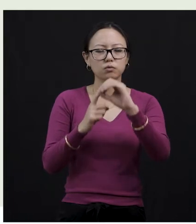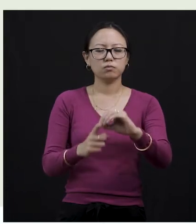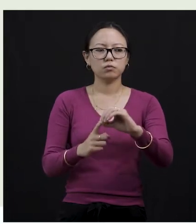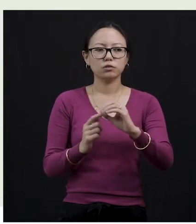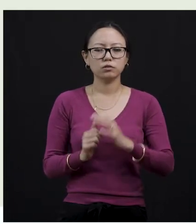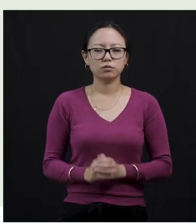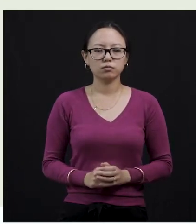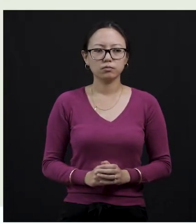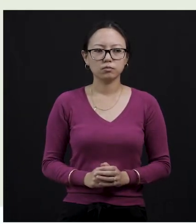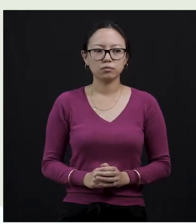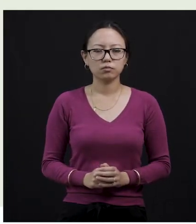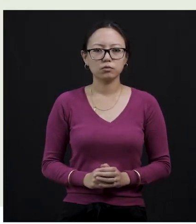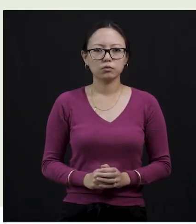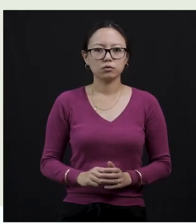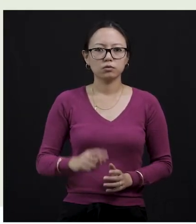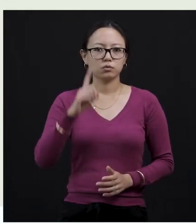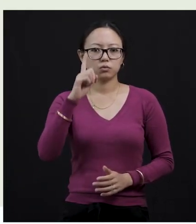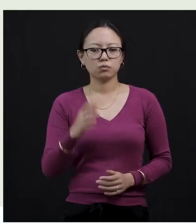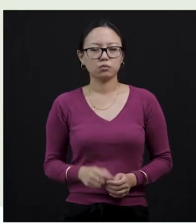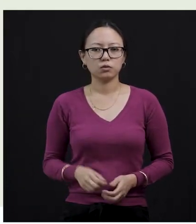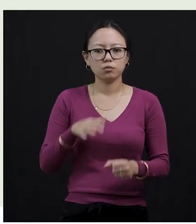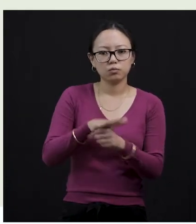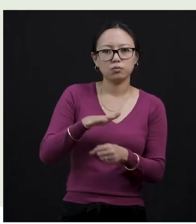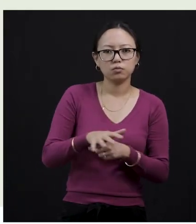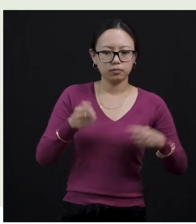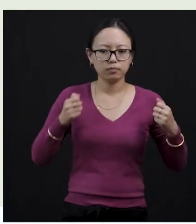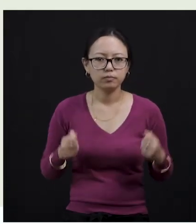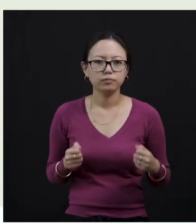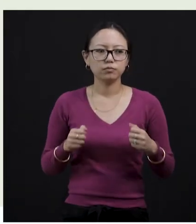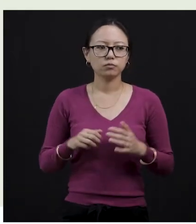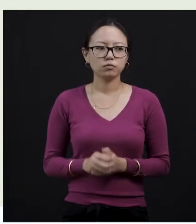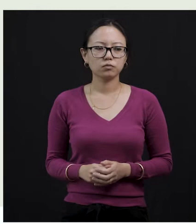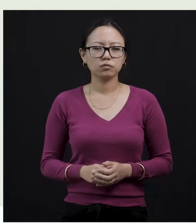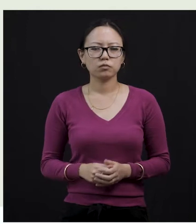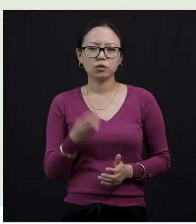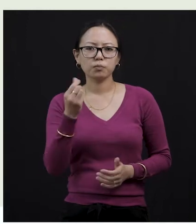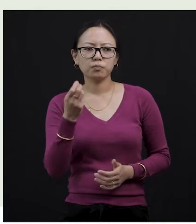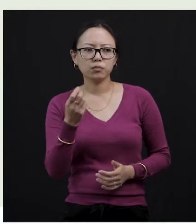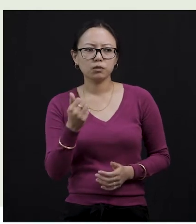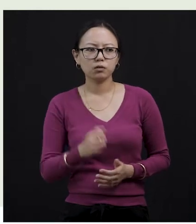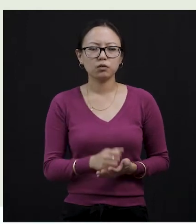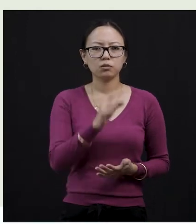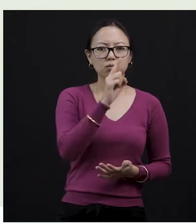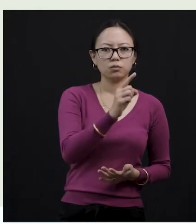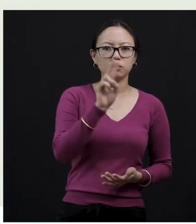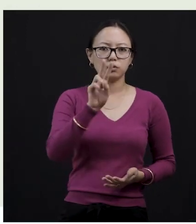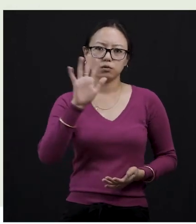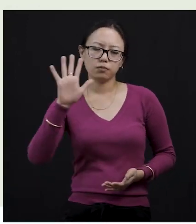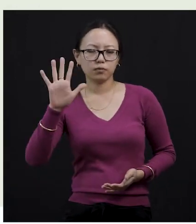have a wooden chair. Okay, a wooden chair cost how much rupees?